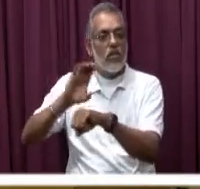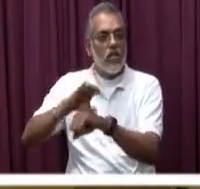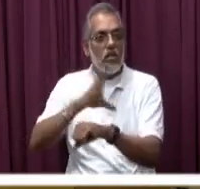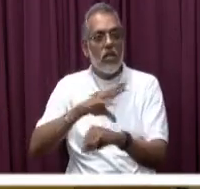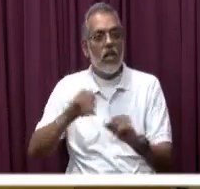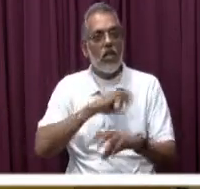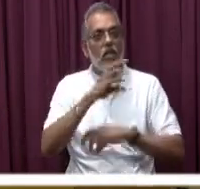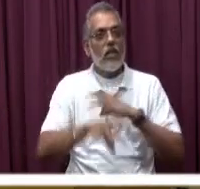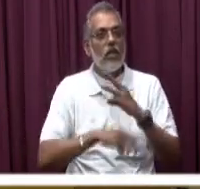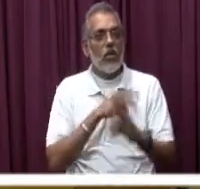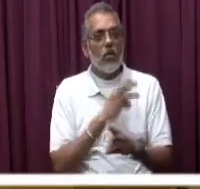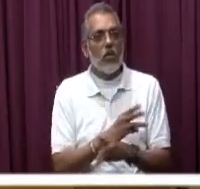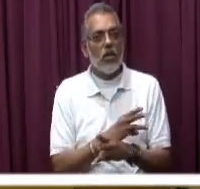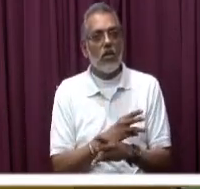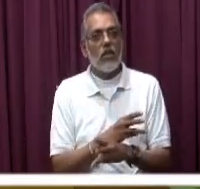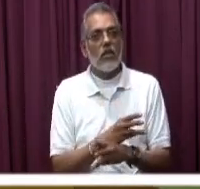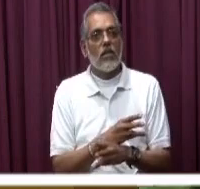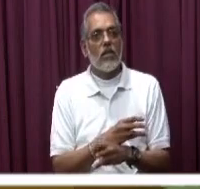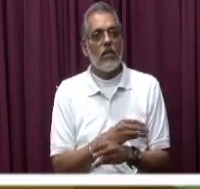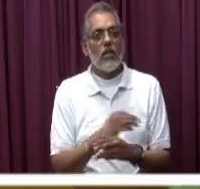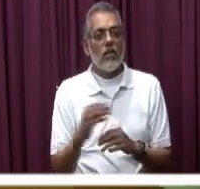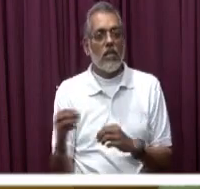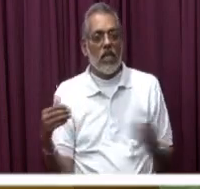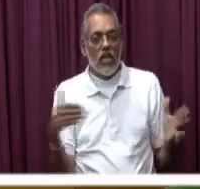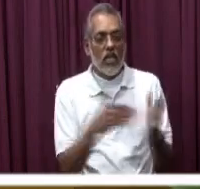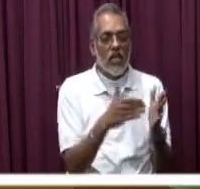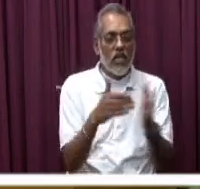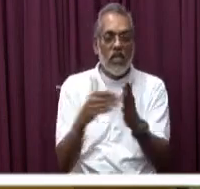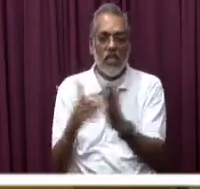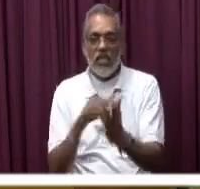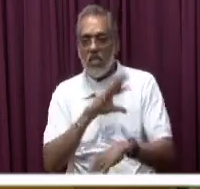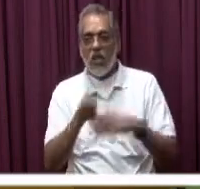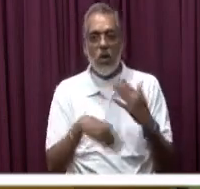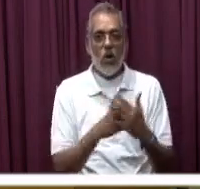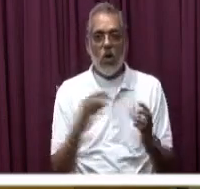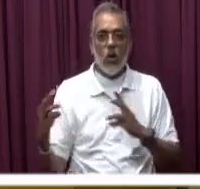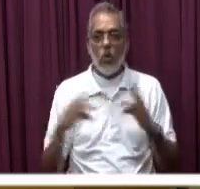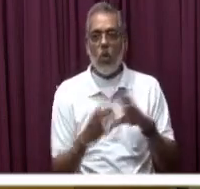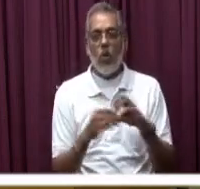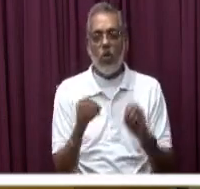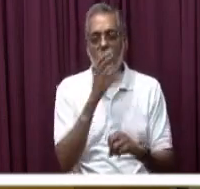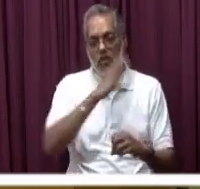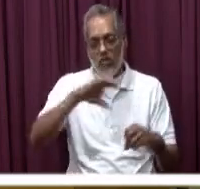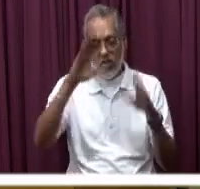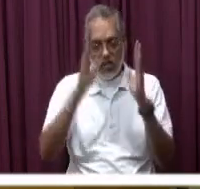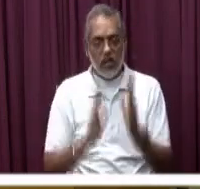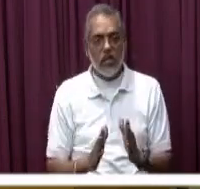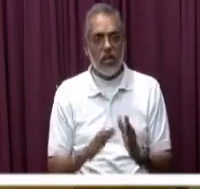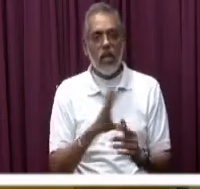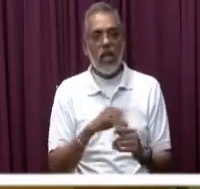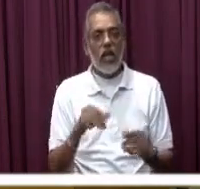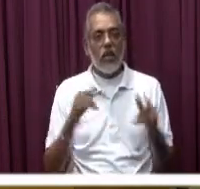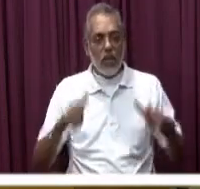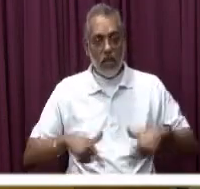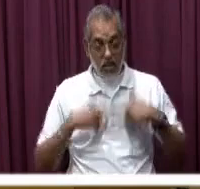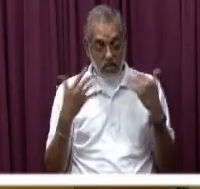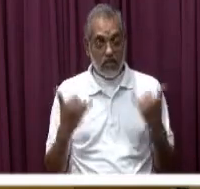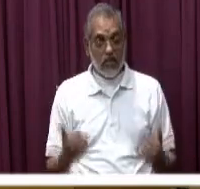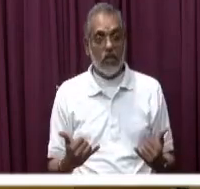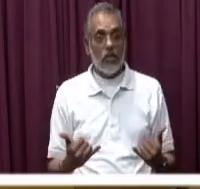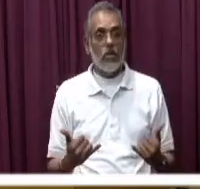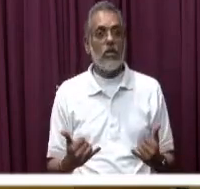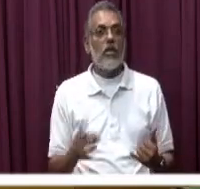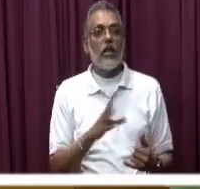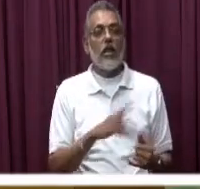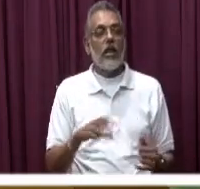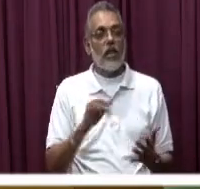the world had become hostile to the Christians. And that is the same context in which we are living right now.